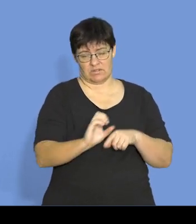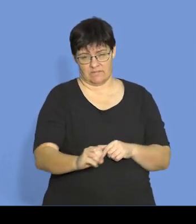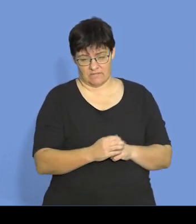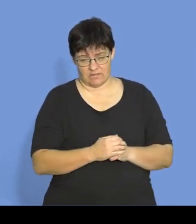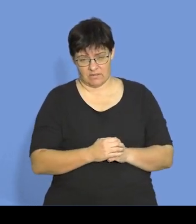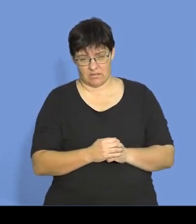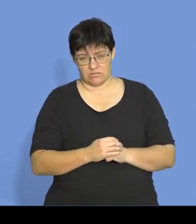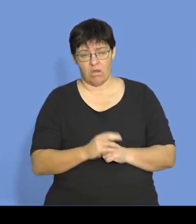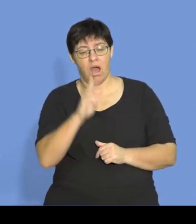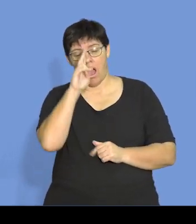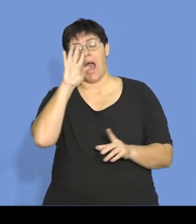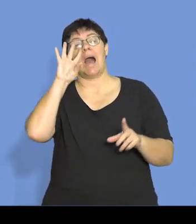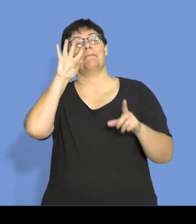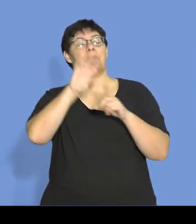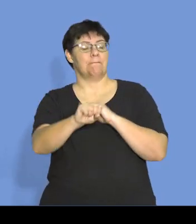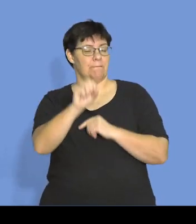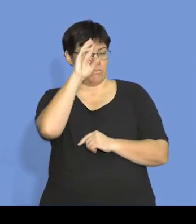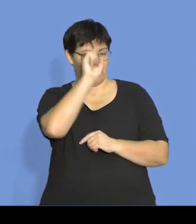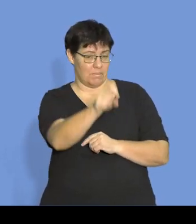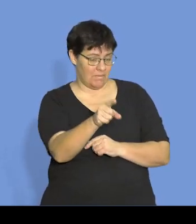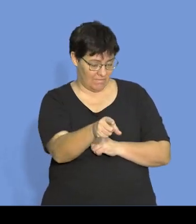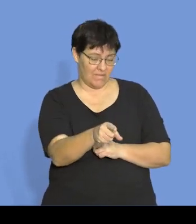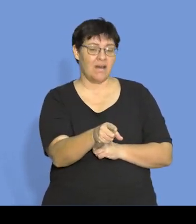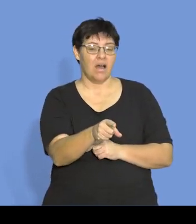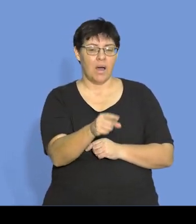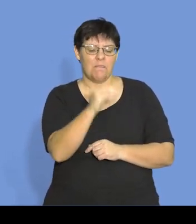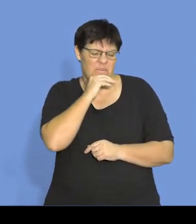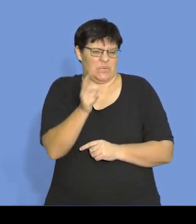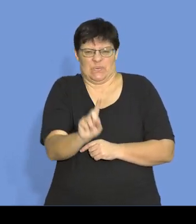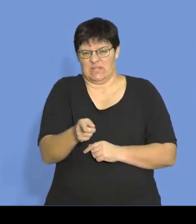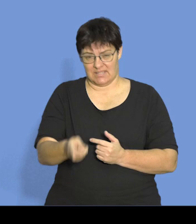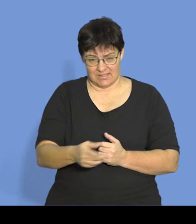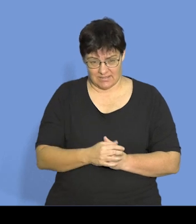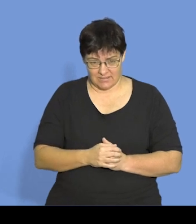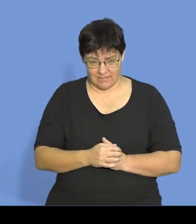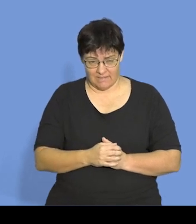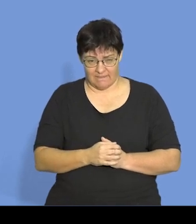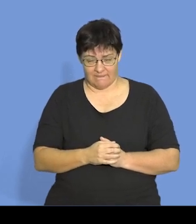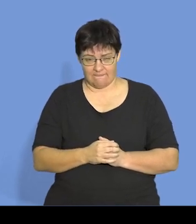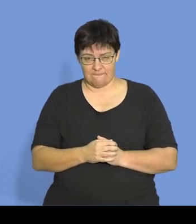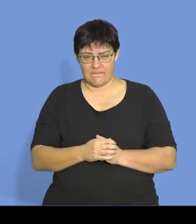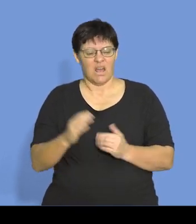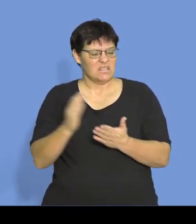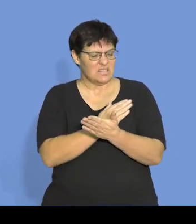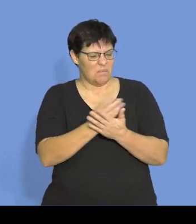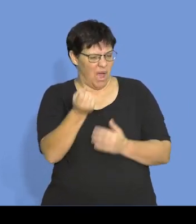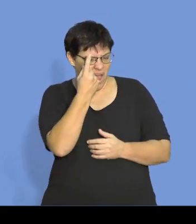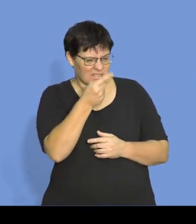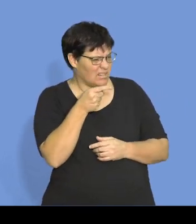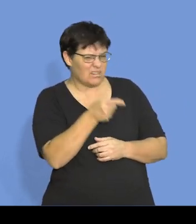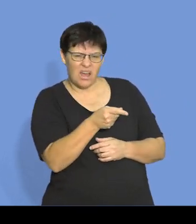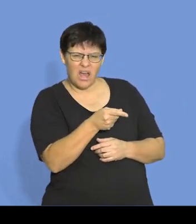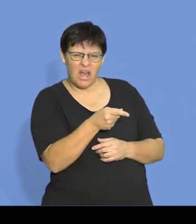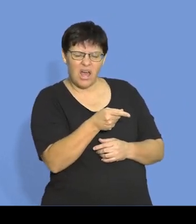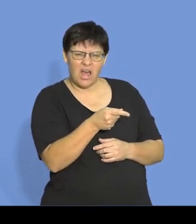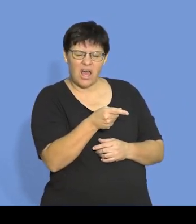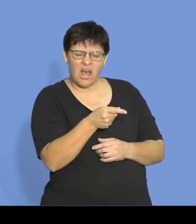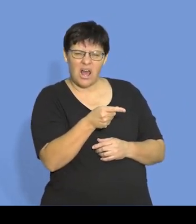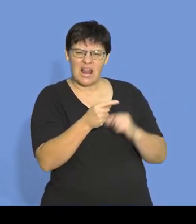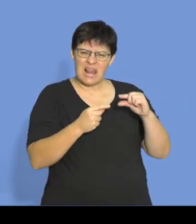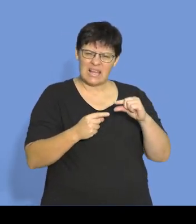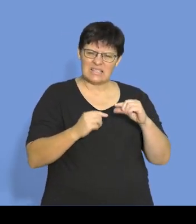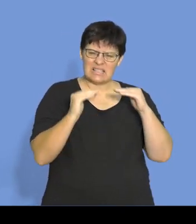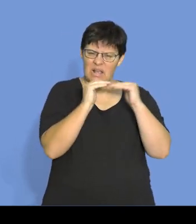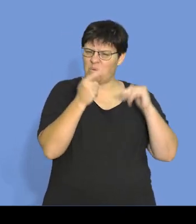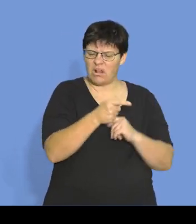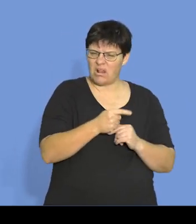so that you can always remember what exactly does it mean, because some people don't really understand what the less or equal